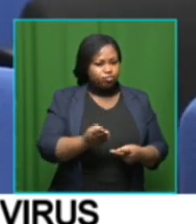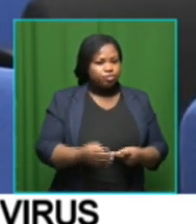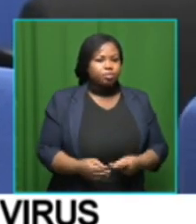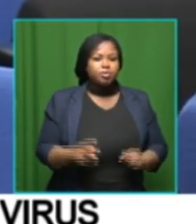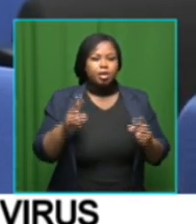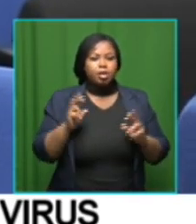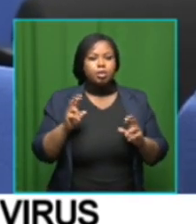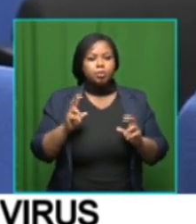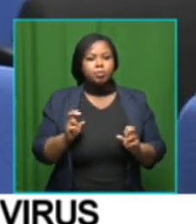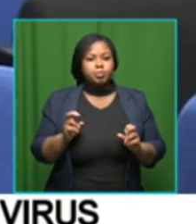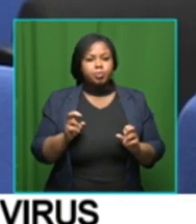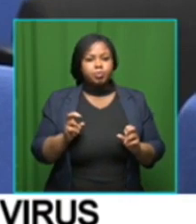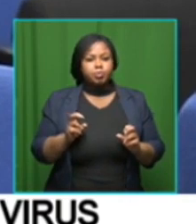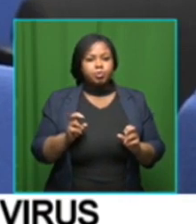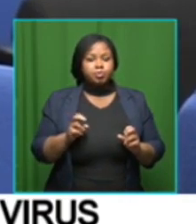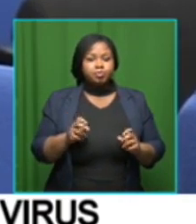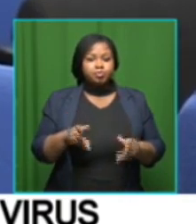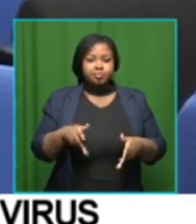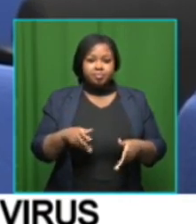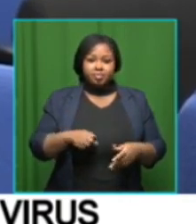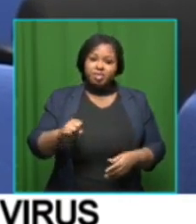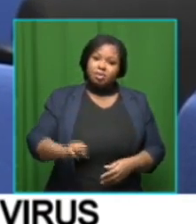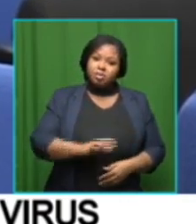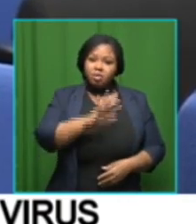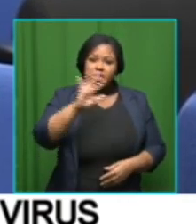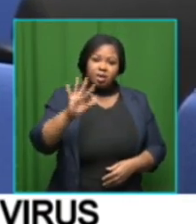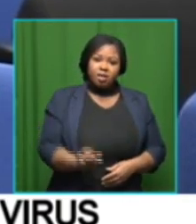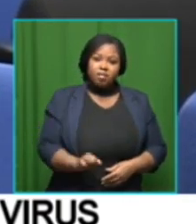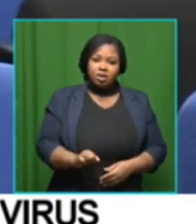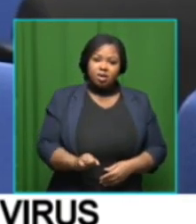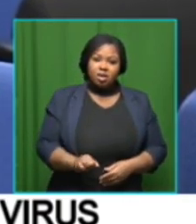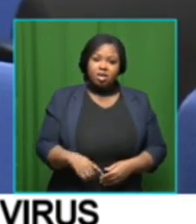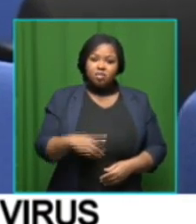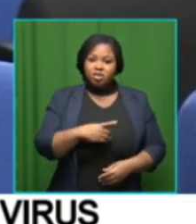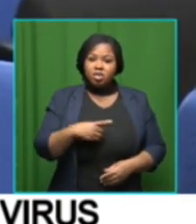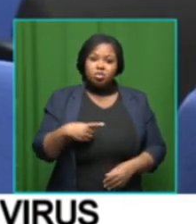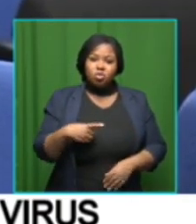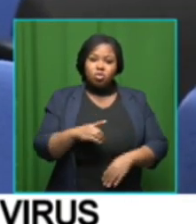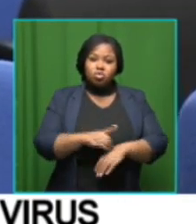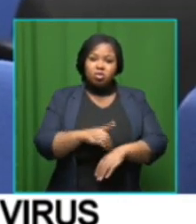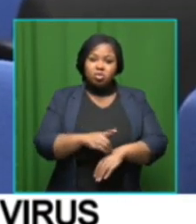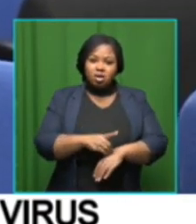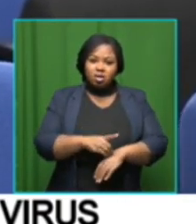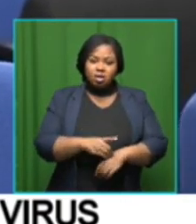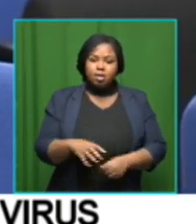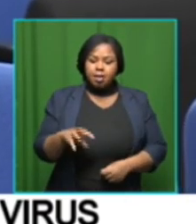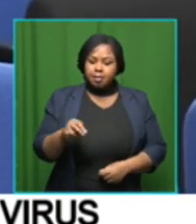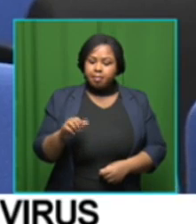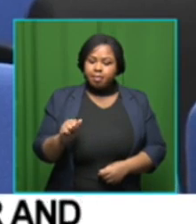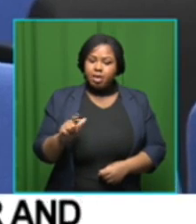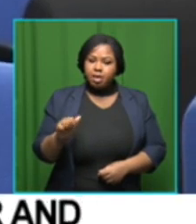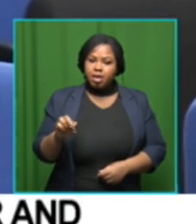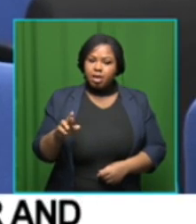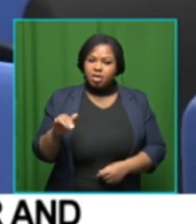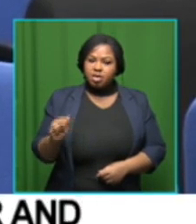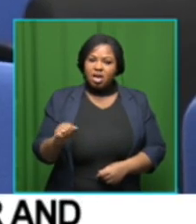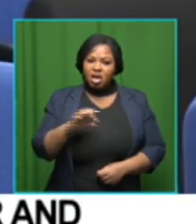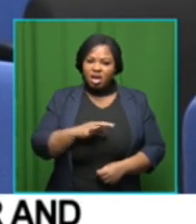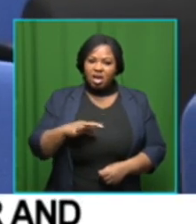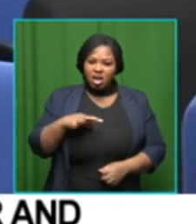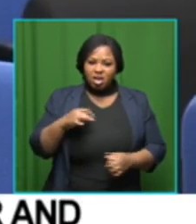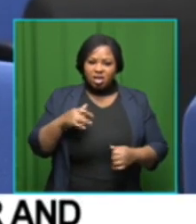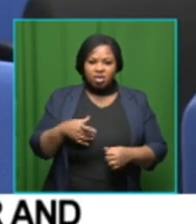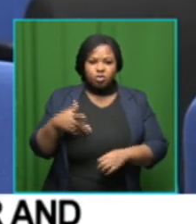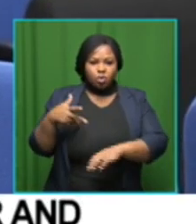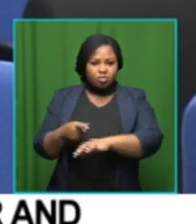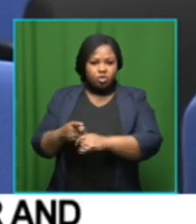the issue whether in South Africa have the doctors been administering the malaria drug as one of the ways